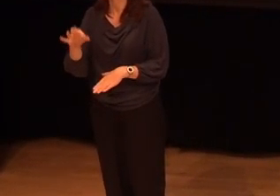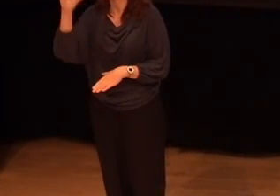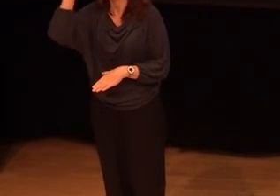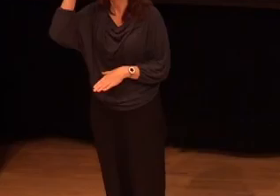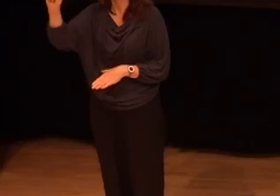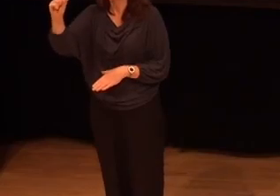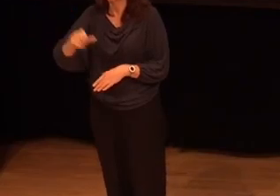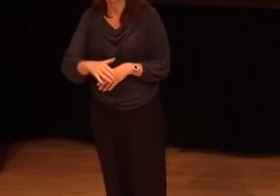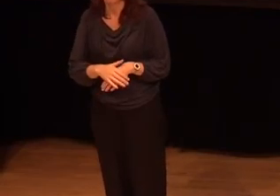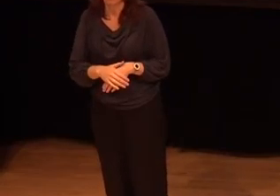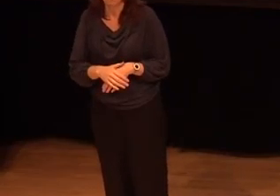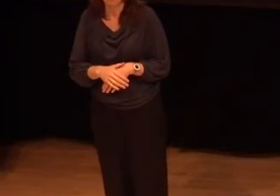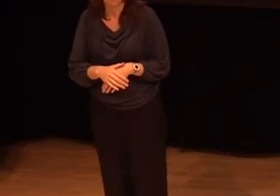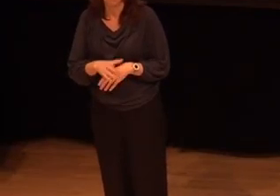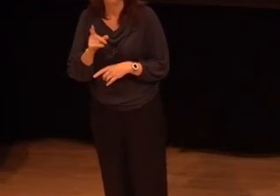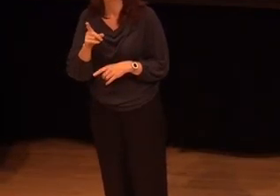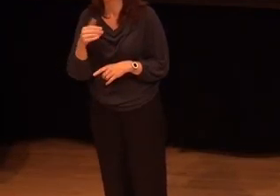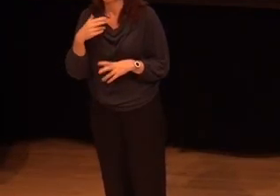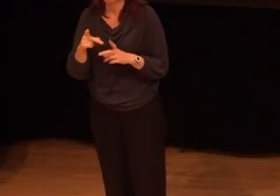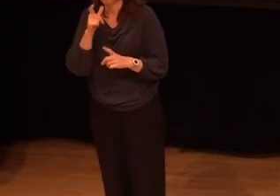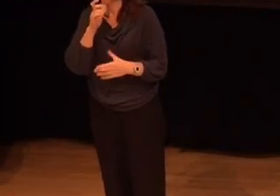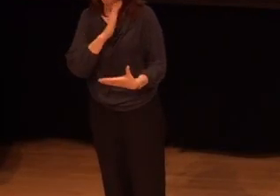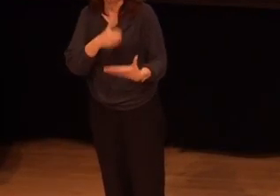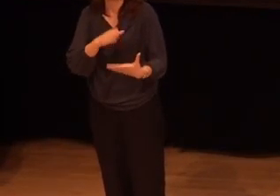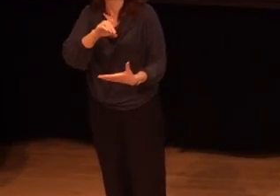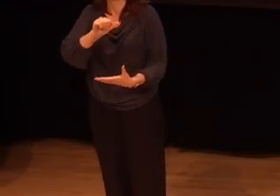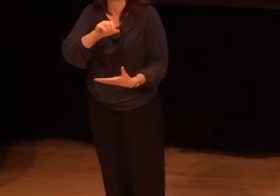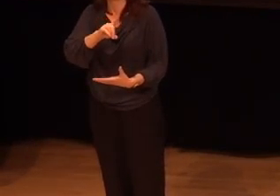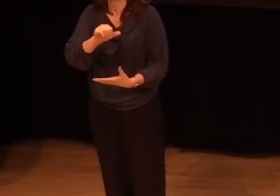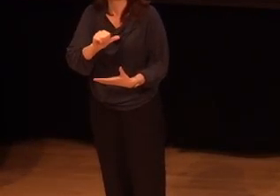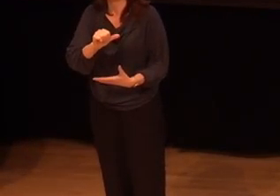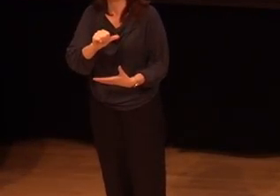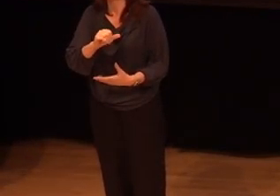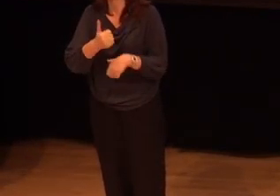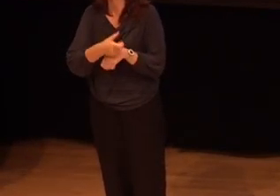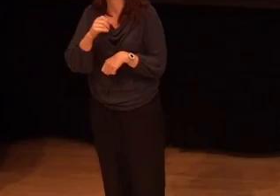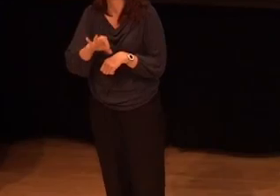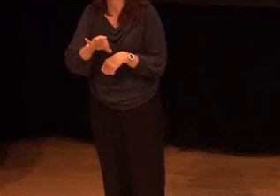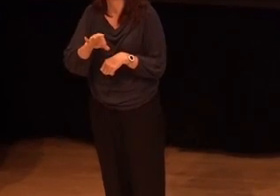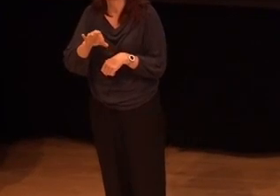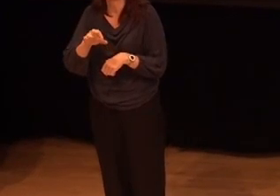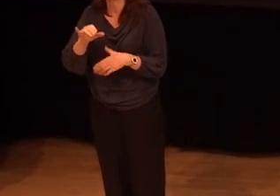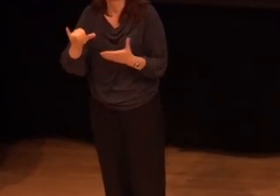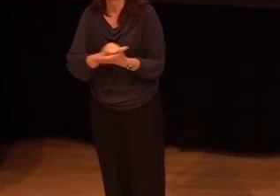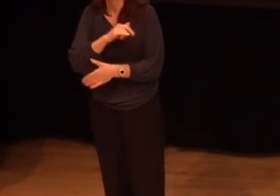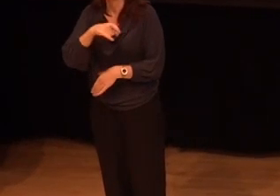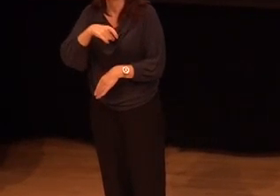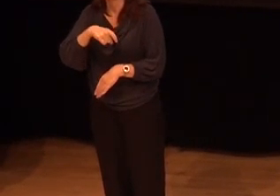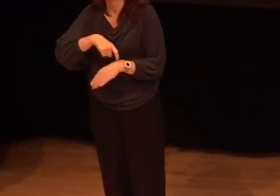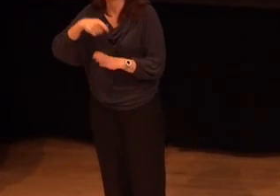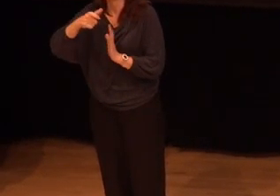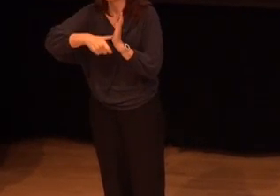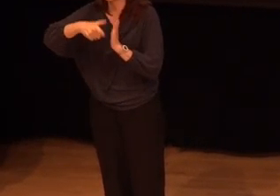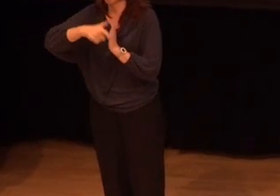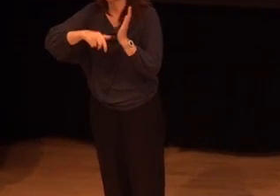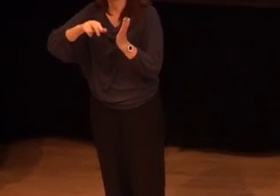You have the backlash against the ADA, which was the basis of that ridiculous Times article. Although they did run a beautiful photo of you, Carr. Yes, which I